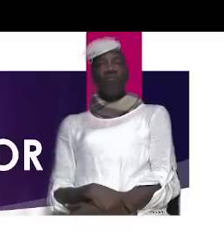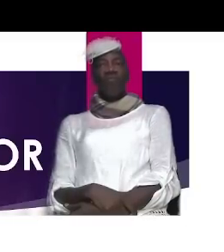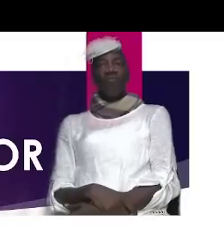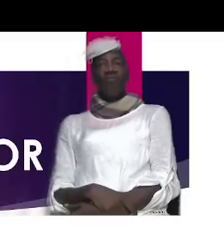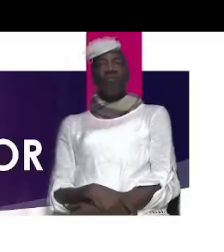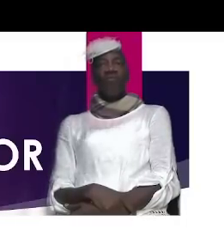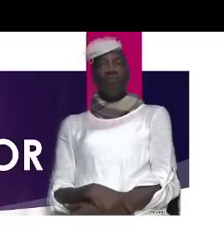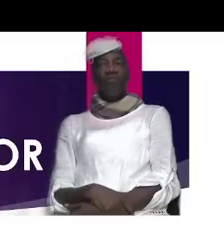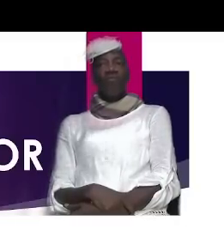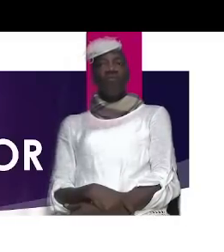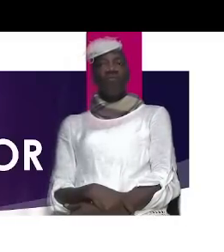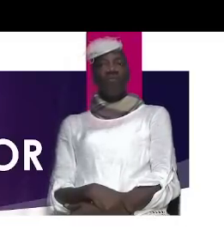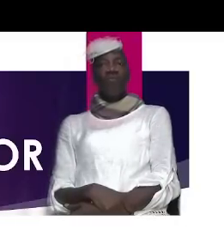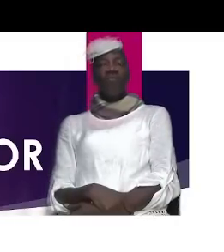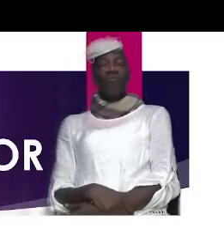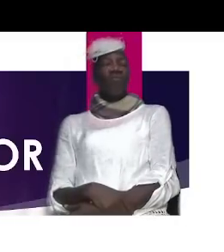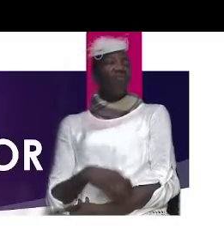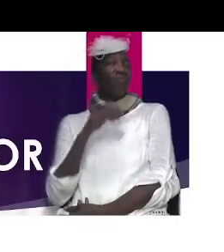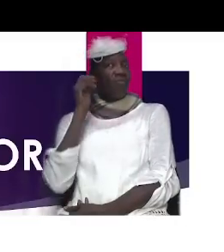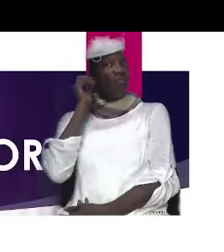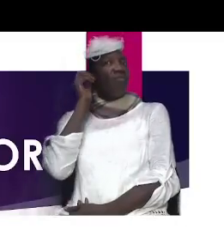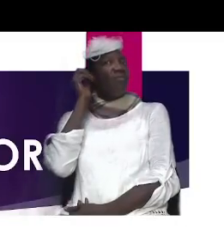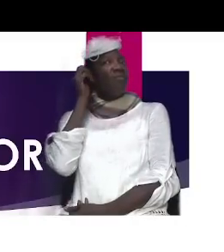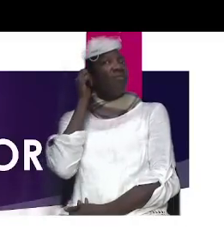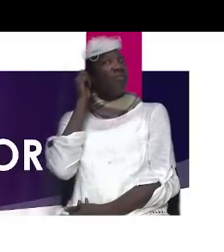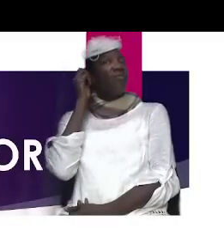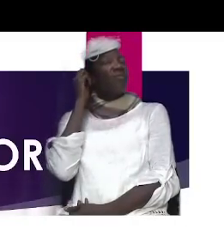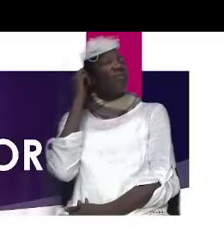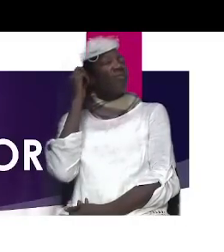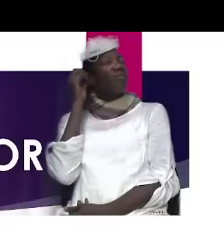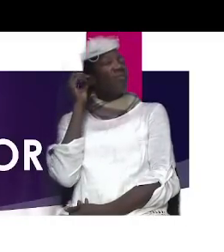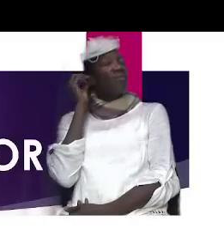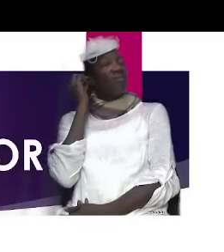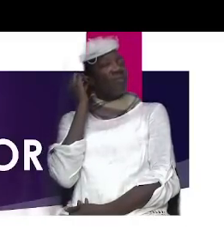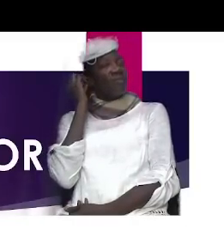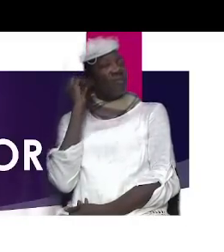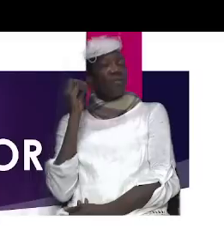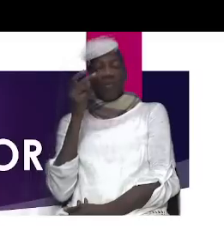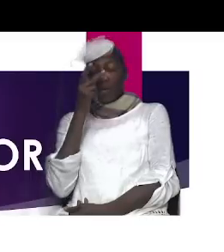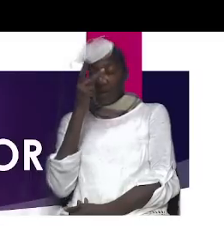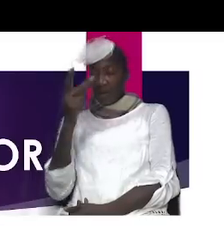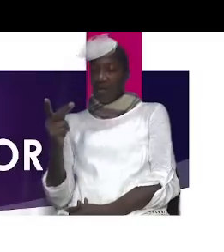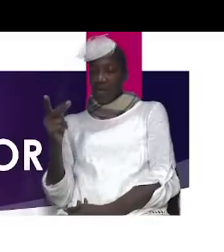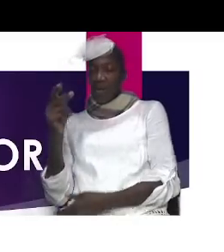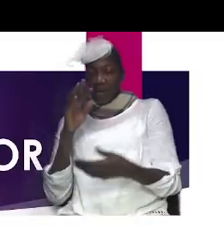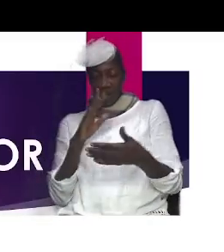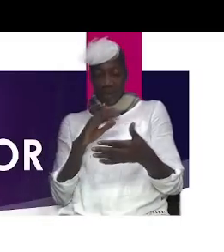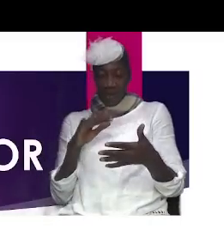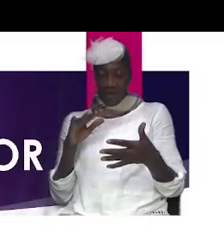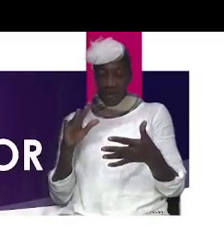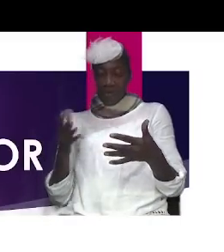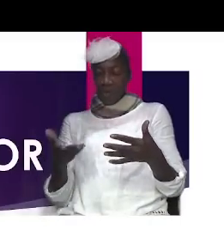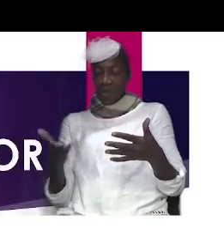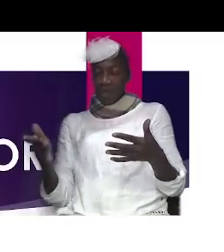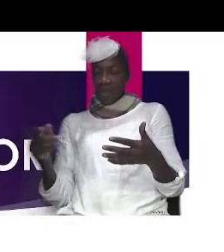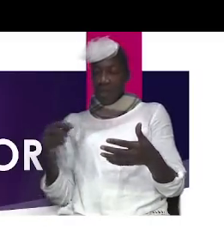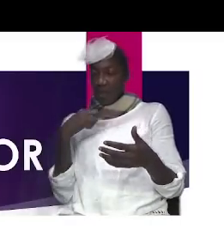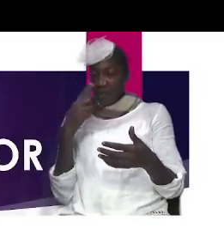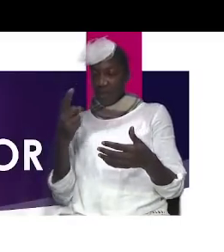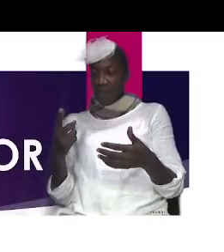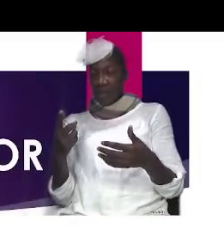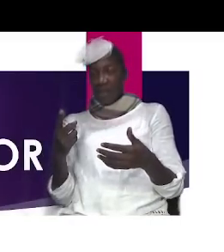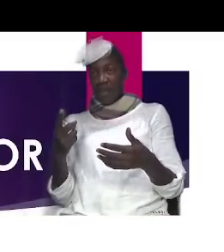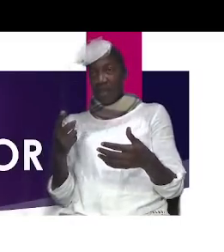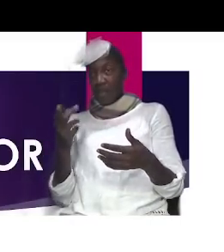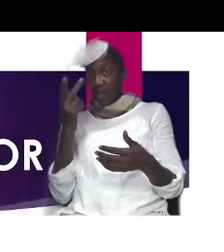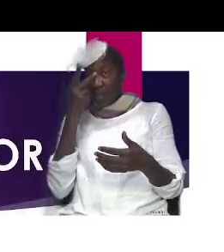point that we are trying to make here. And I'm telling us, you know, when we look at these scriptures and we are looking at the things that we are saying, we are